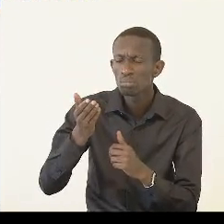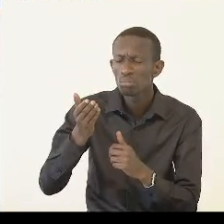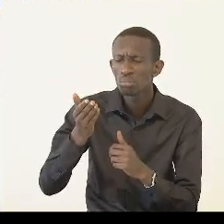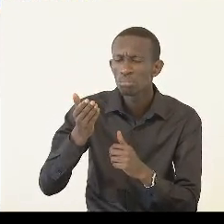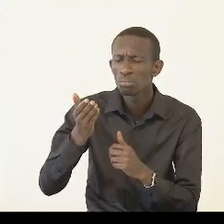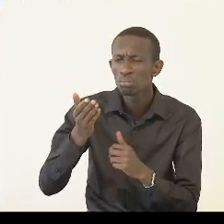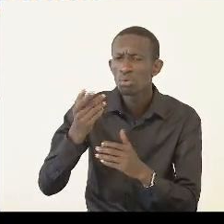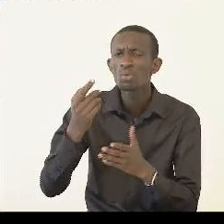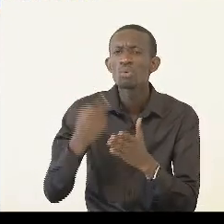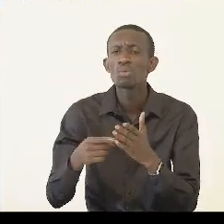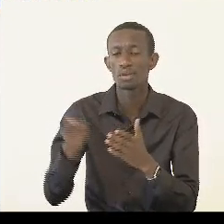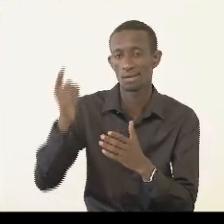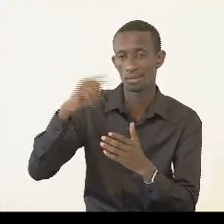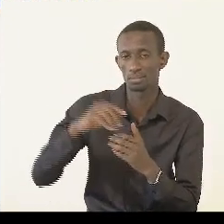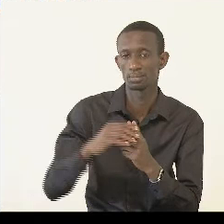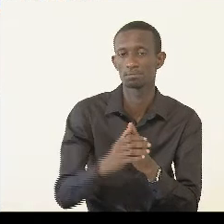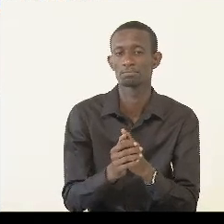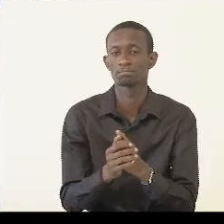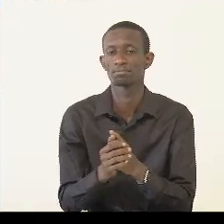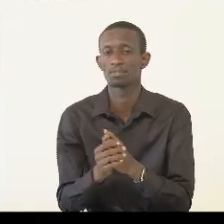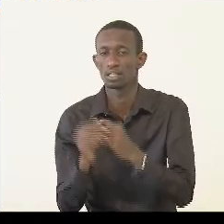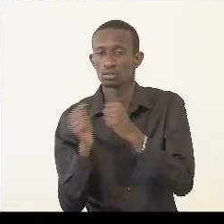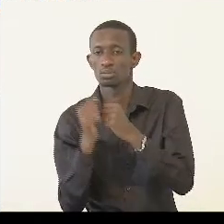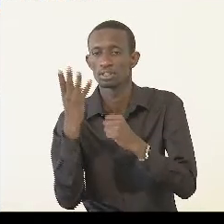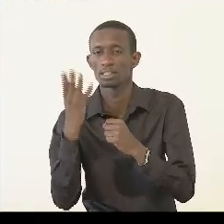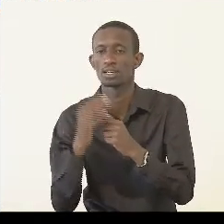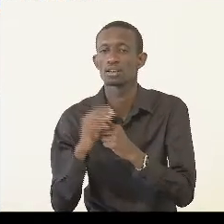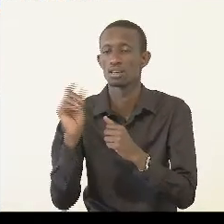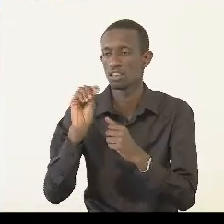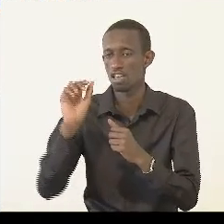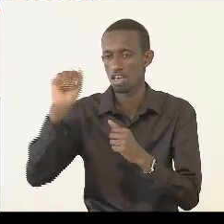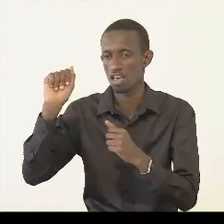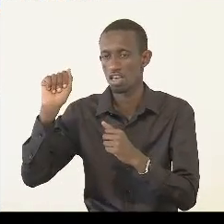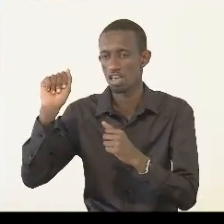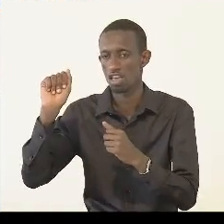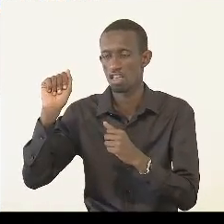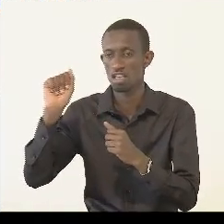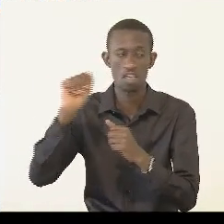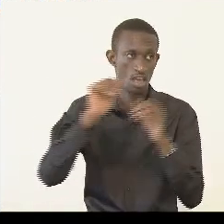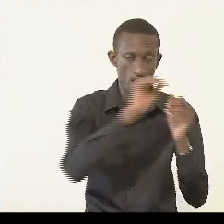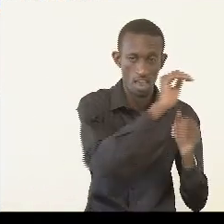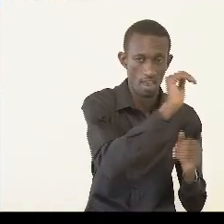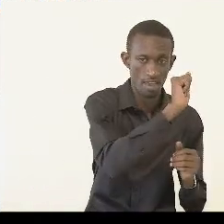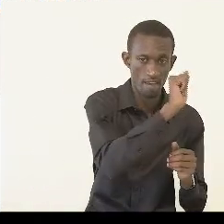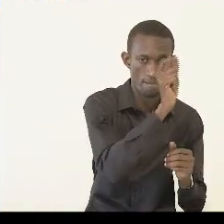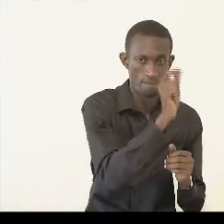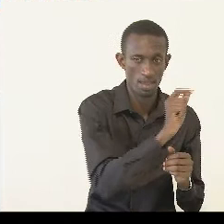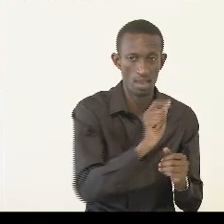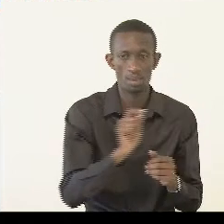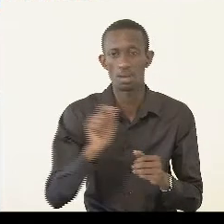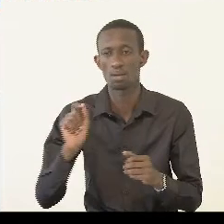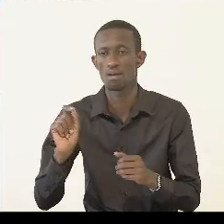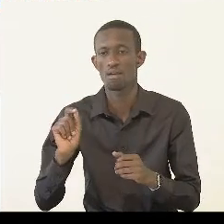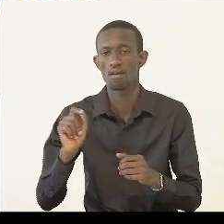So we come here, say for 15, and move our A here. So I'll do that for you as you